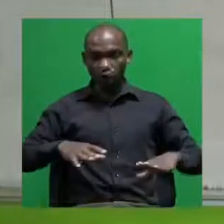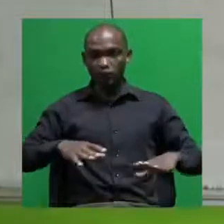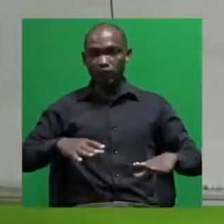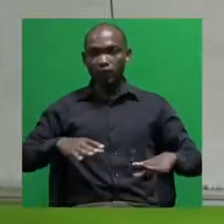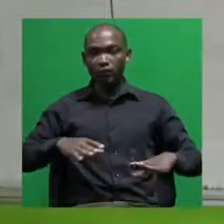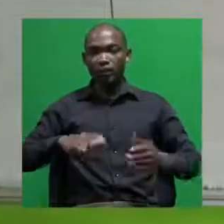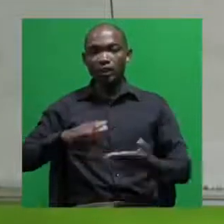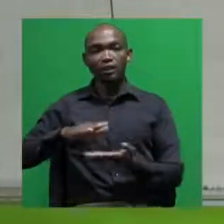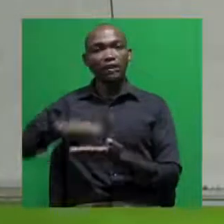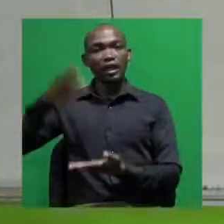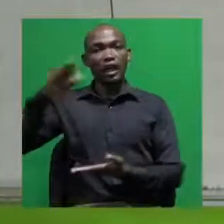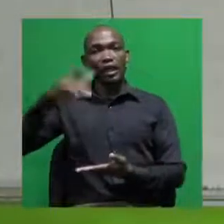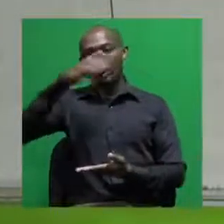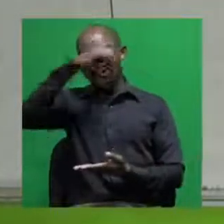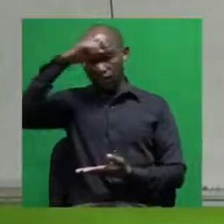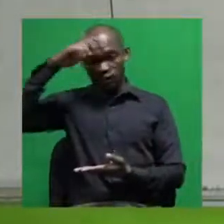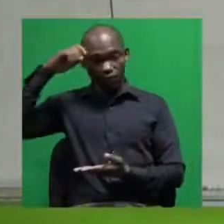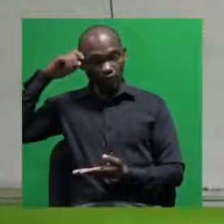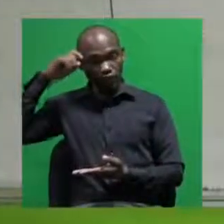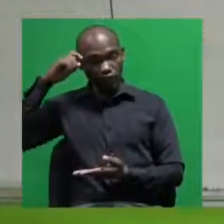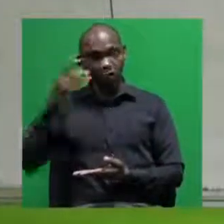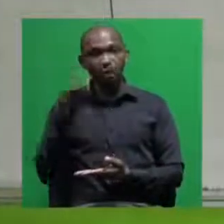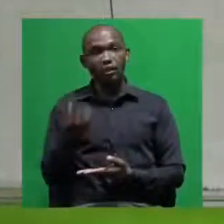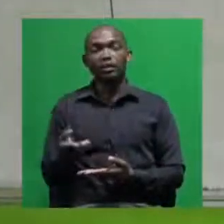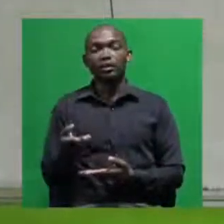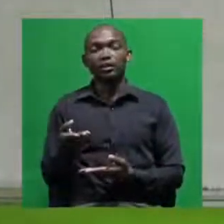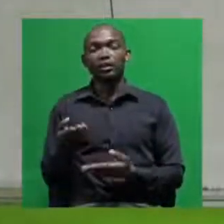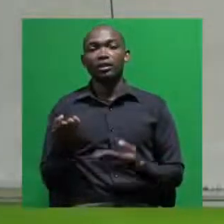low temperature. So in this way,